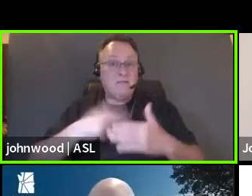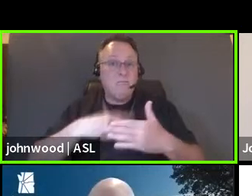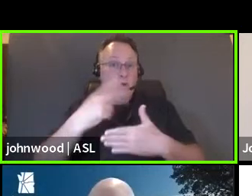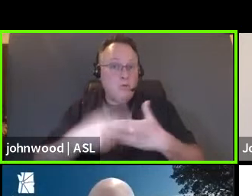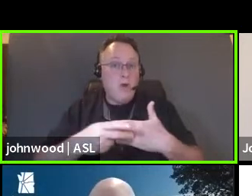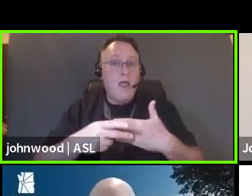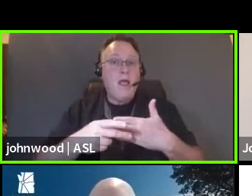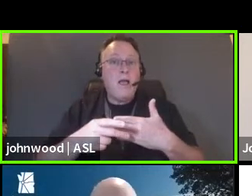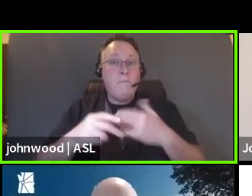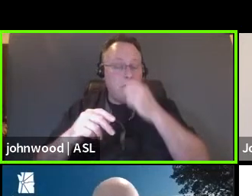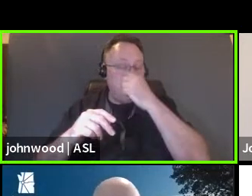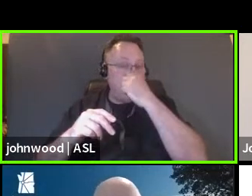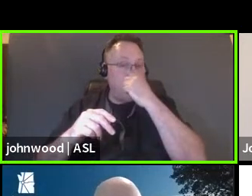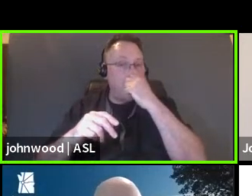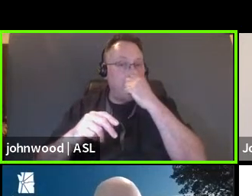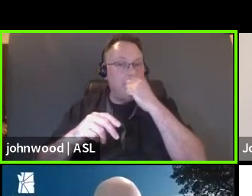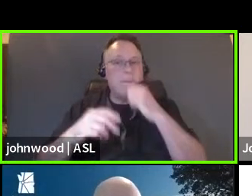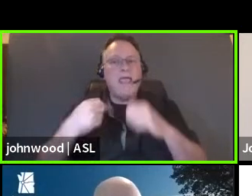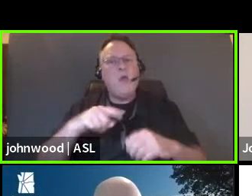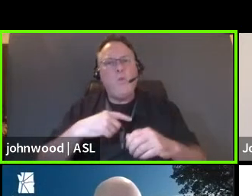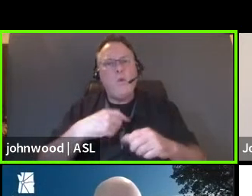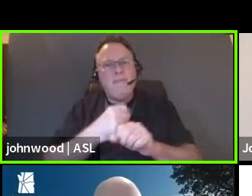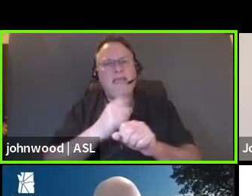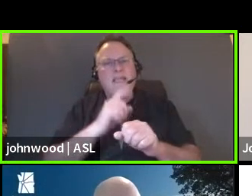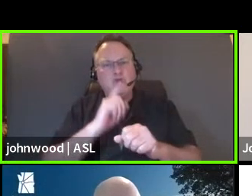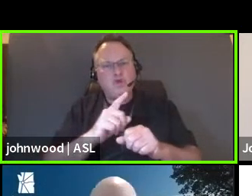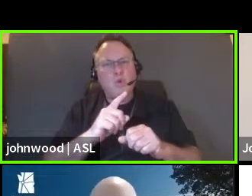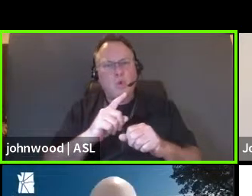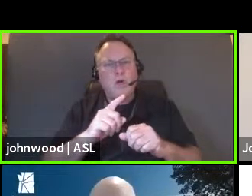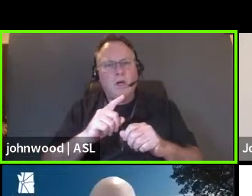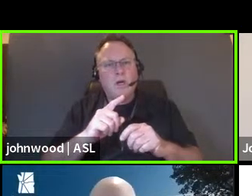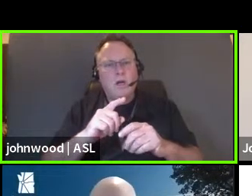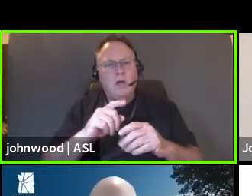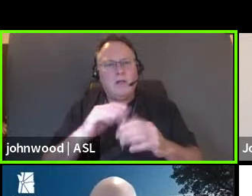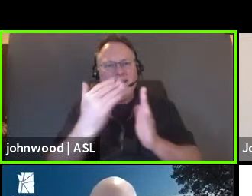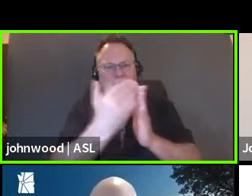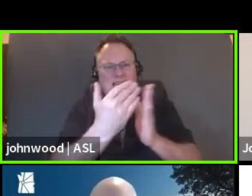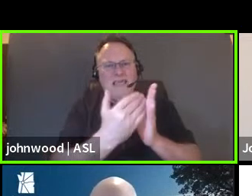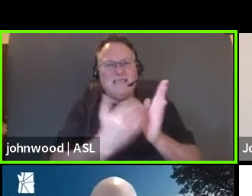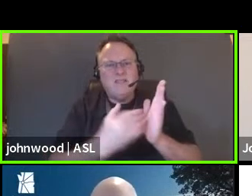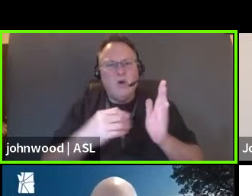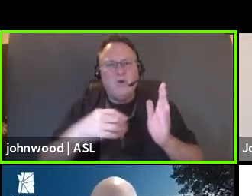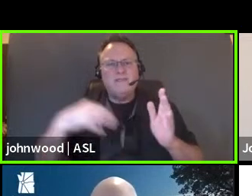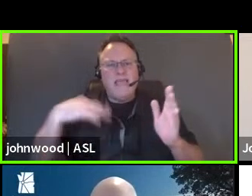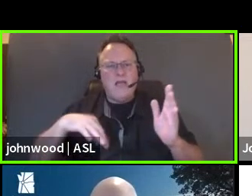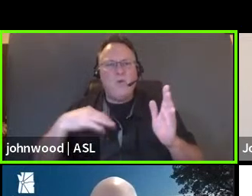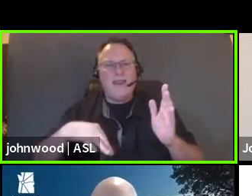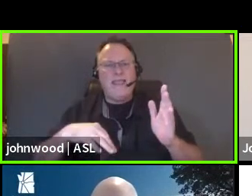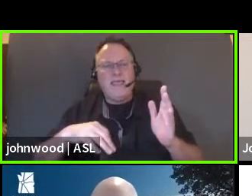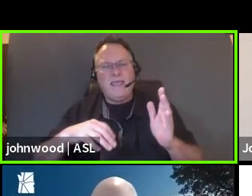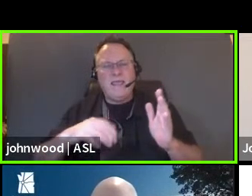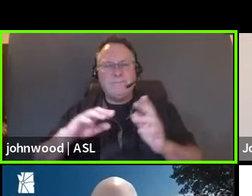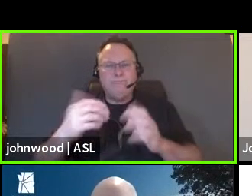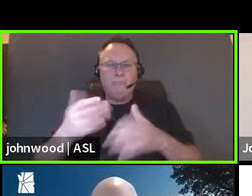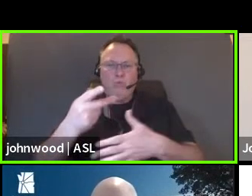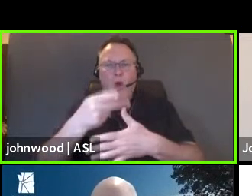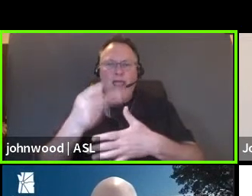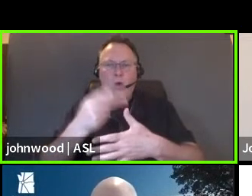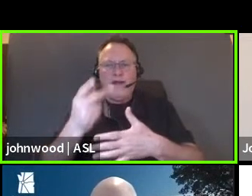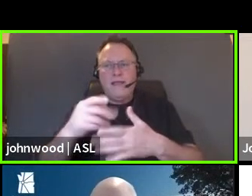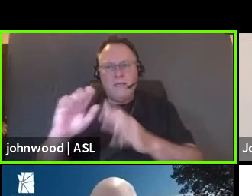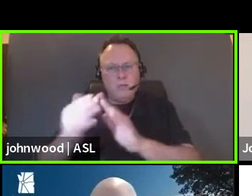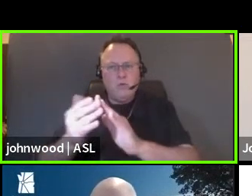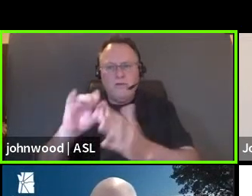distributed. And that we're making sure that as we list those equity priority communities, those are the priority for our